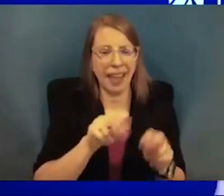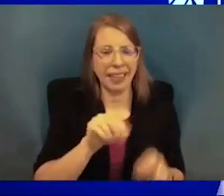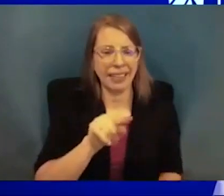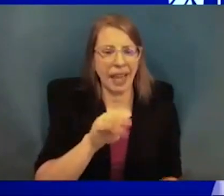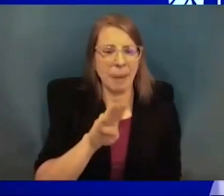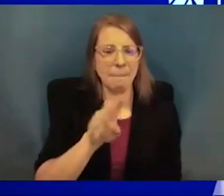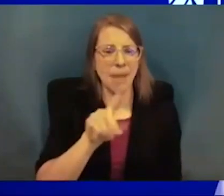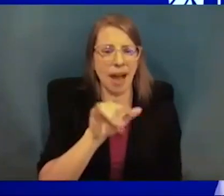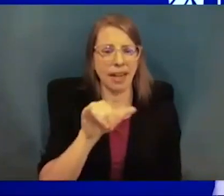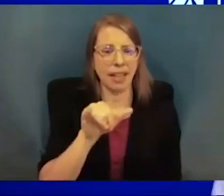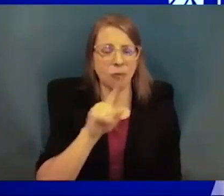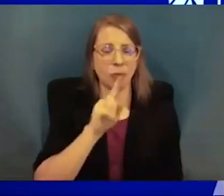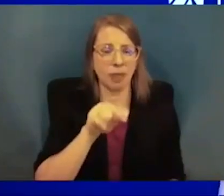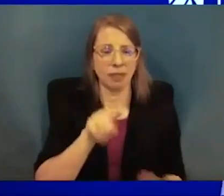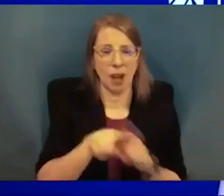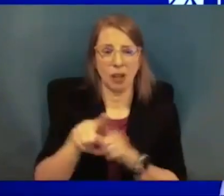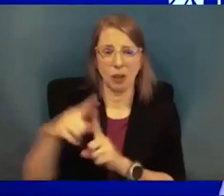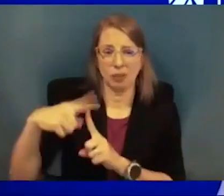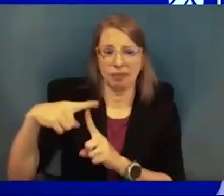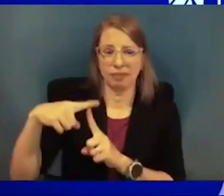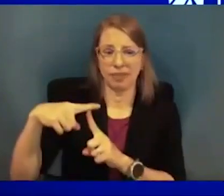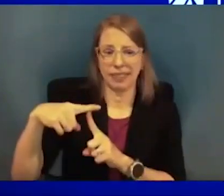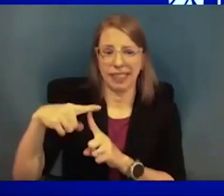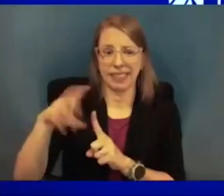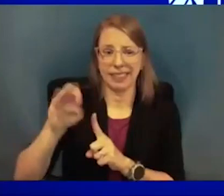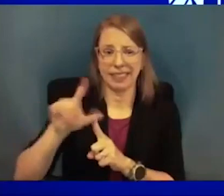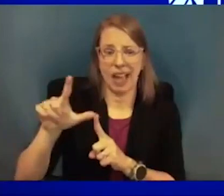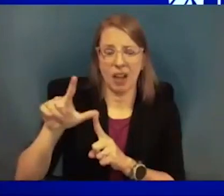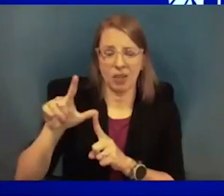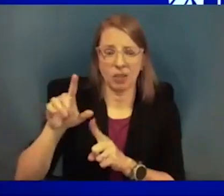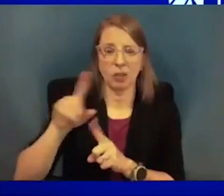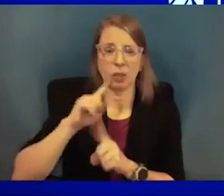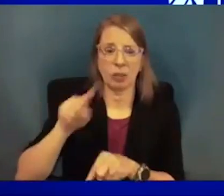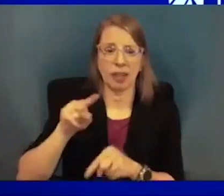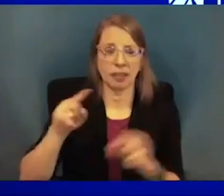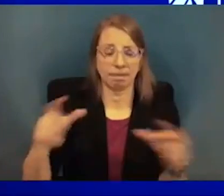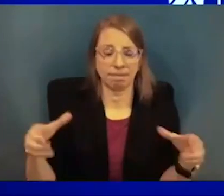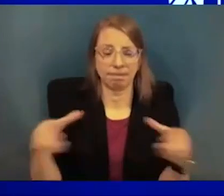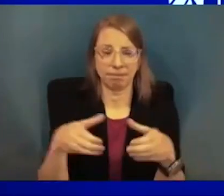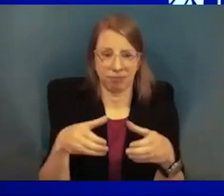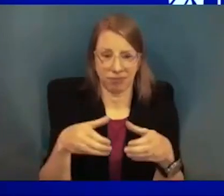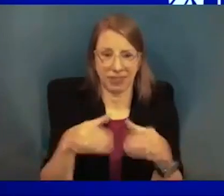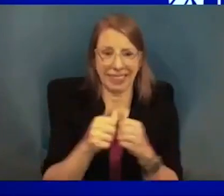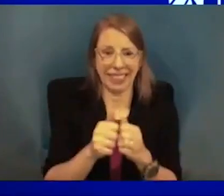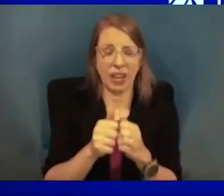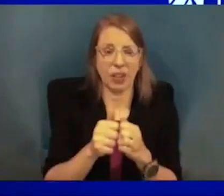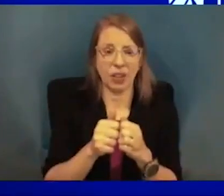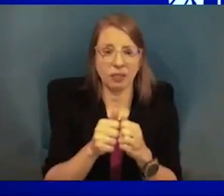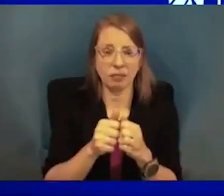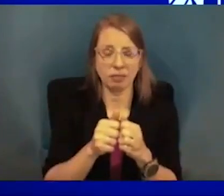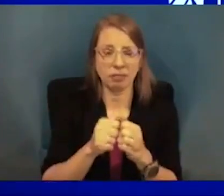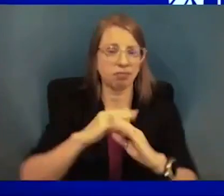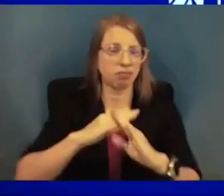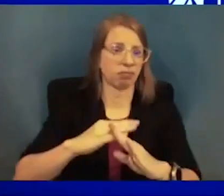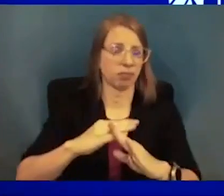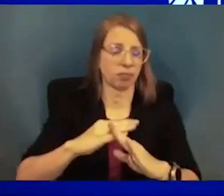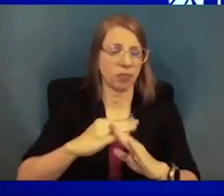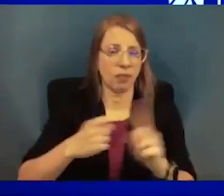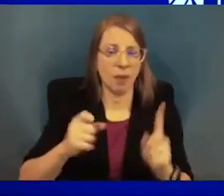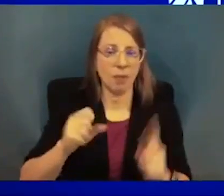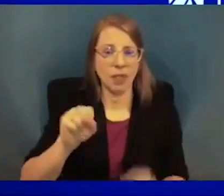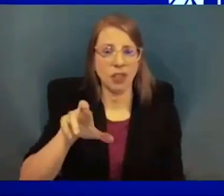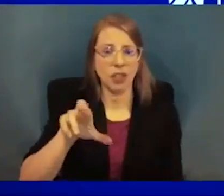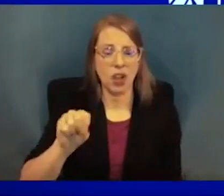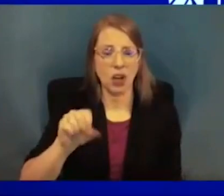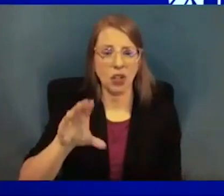cell response, and that is what creates that full immune response to SARS-CoV-2, but also a full immune response